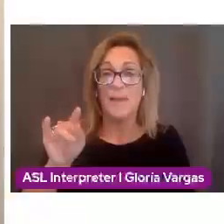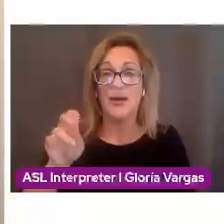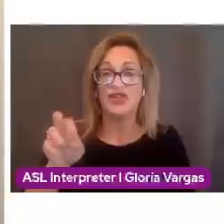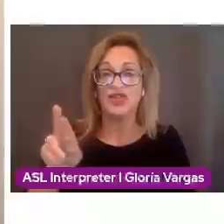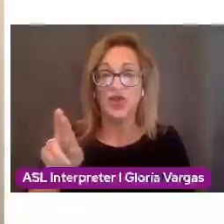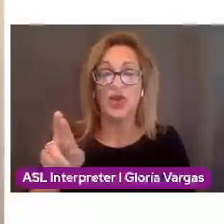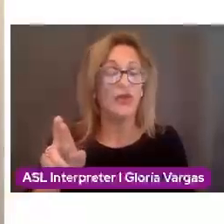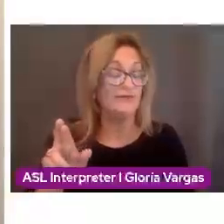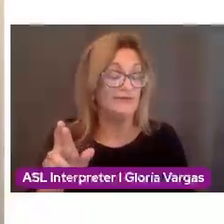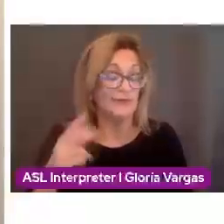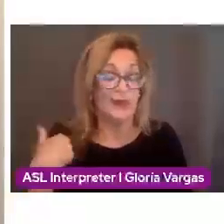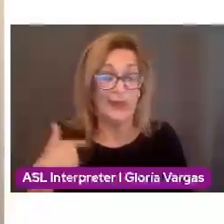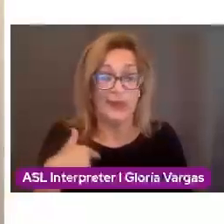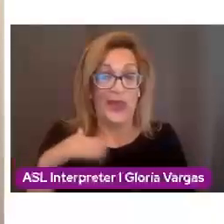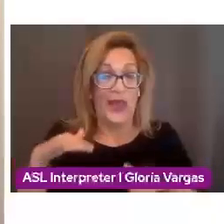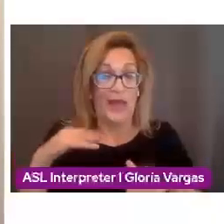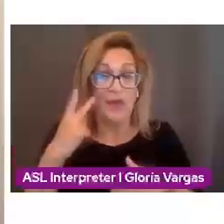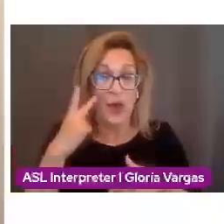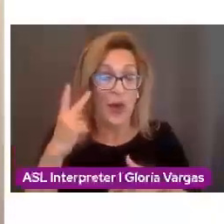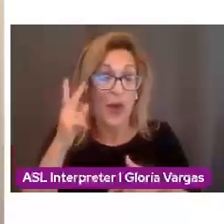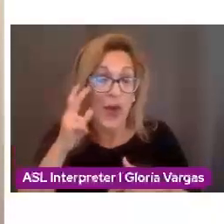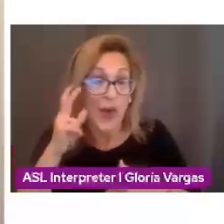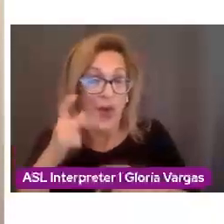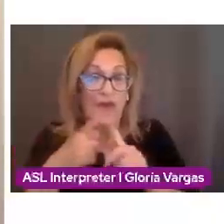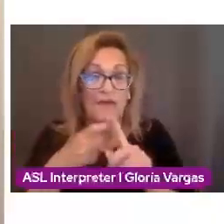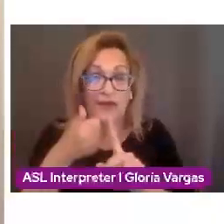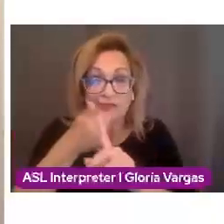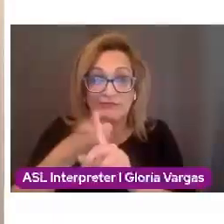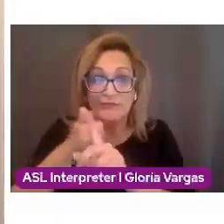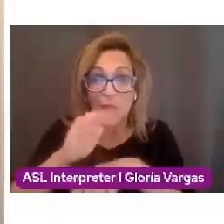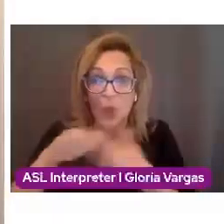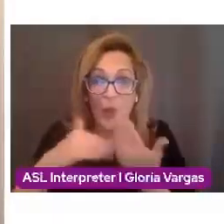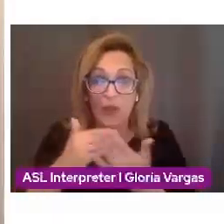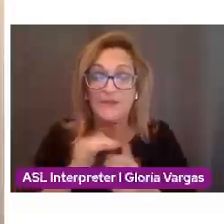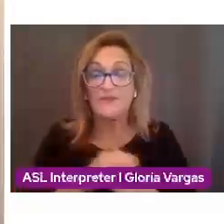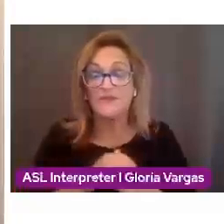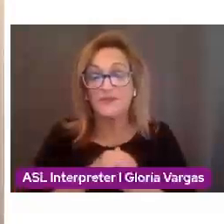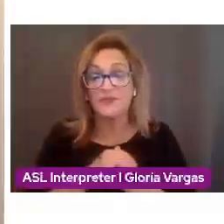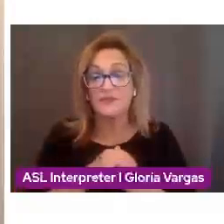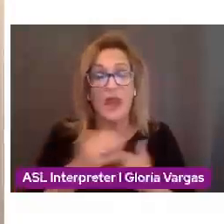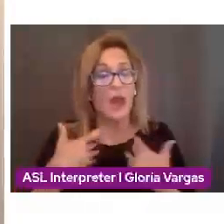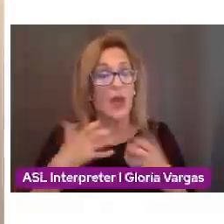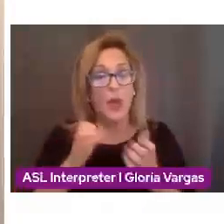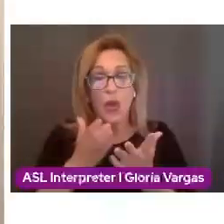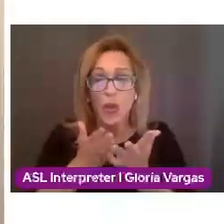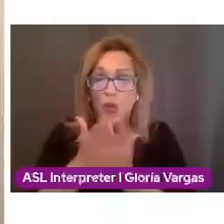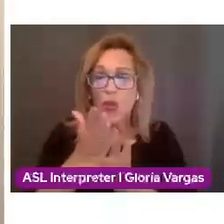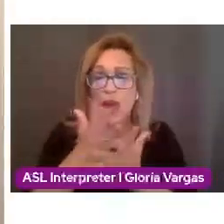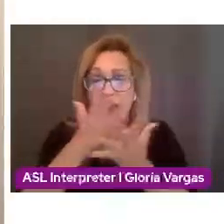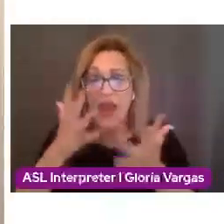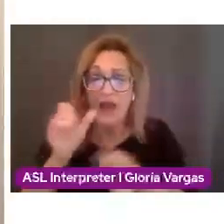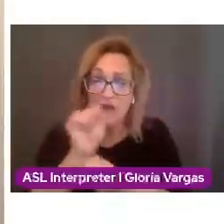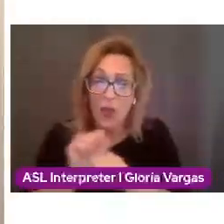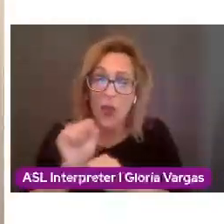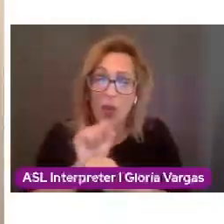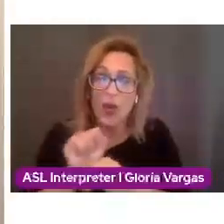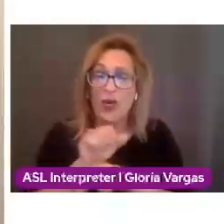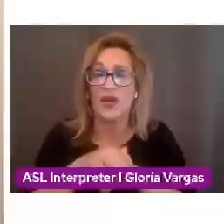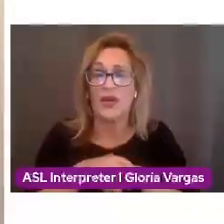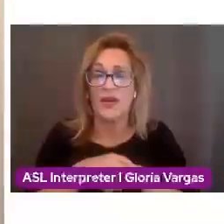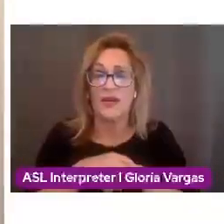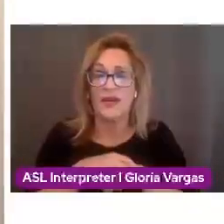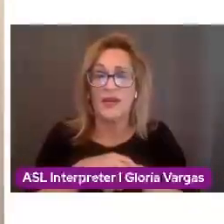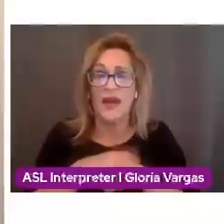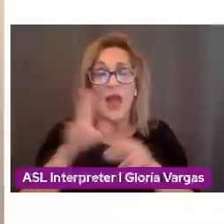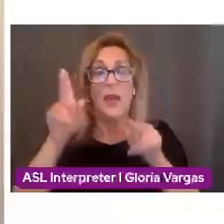not heard from everybody yet. And what I don't want is for us to go through all of this work and for someone who has kind of been on the